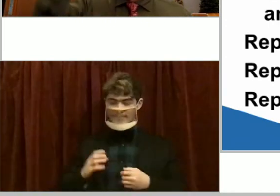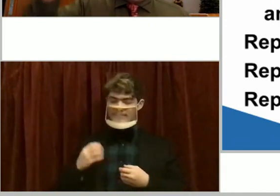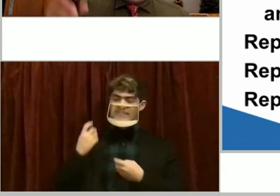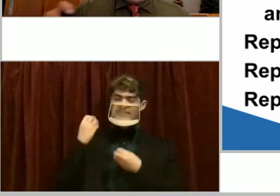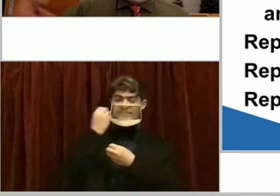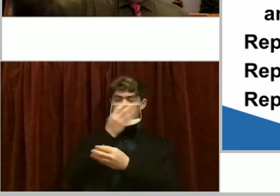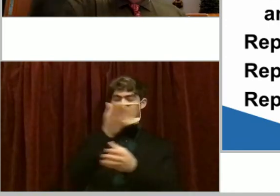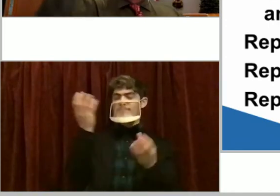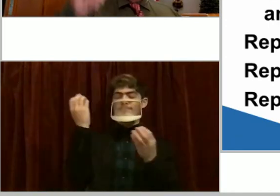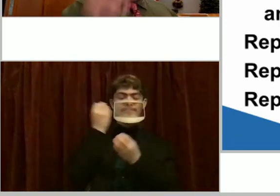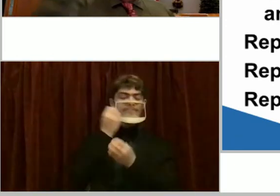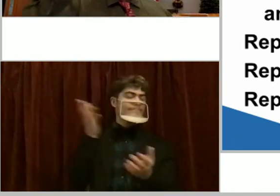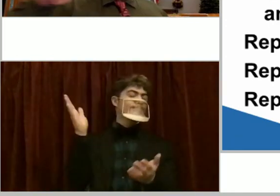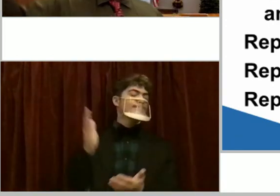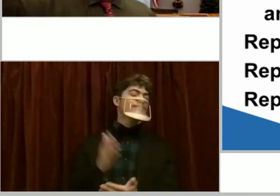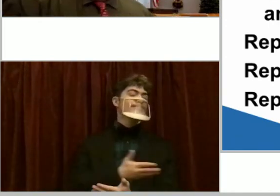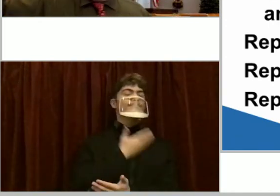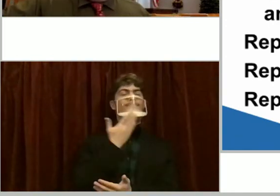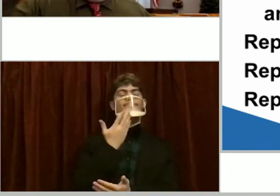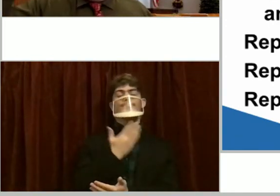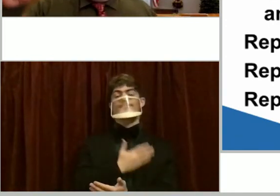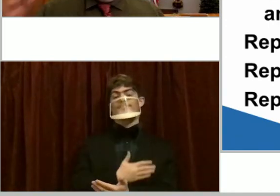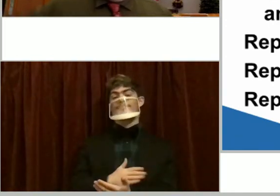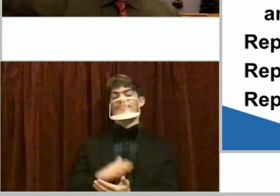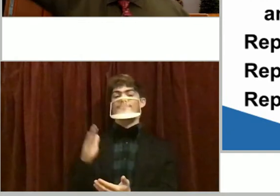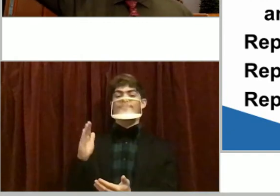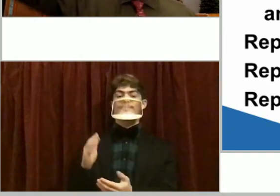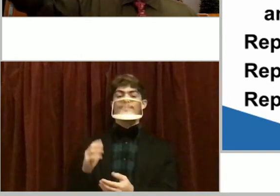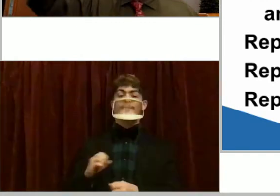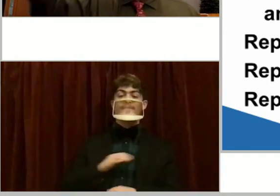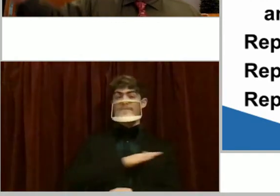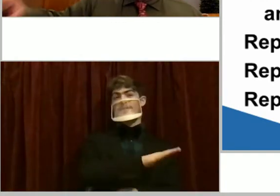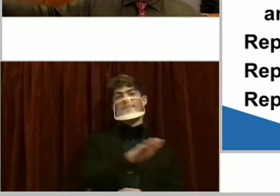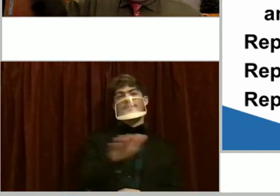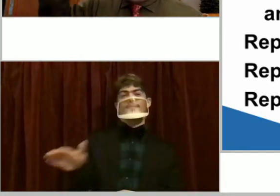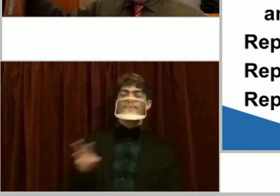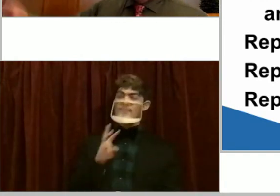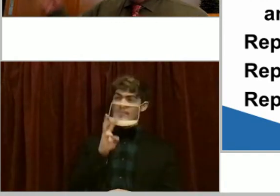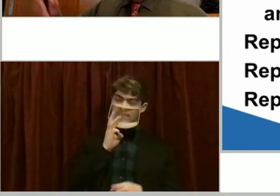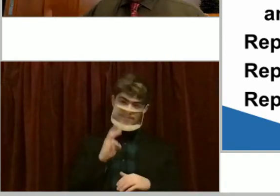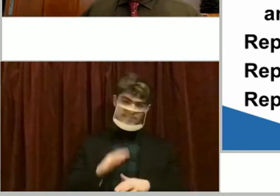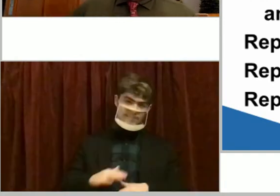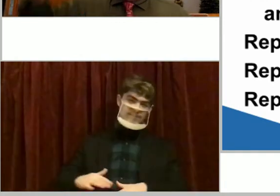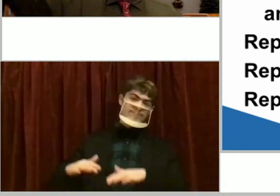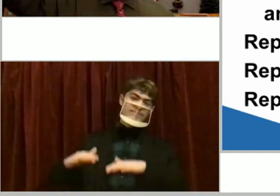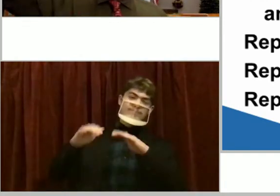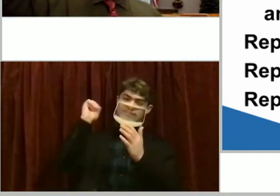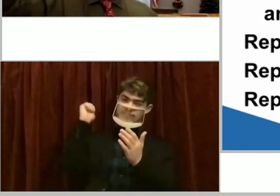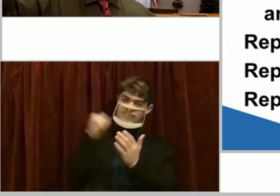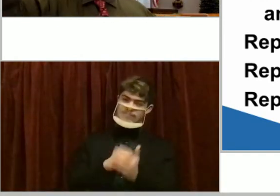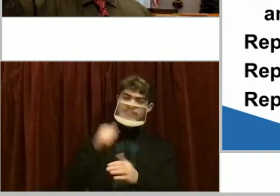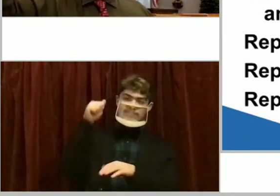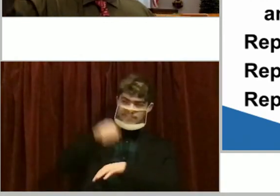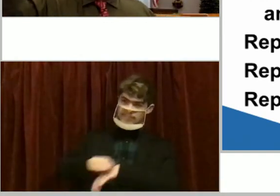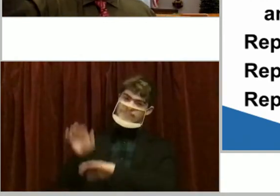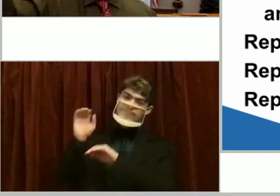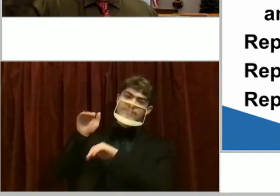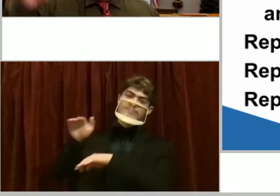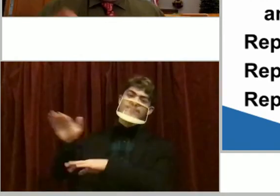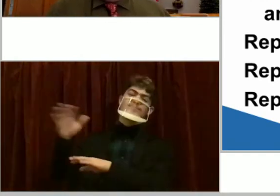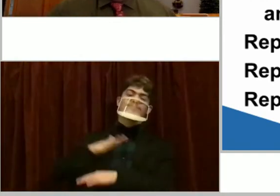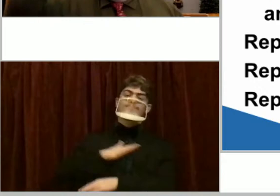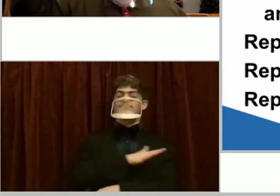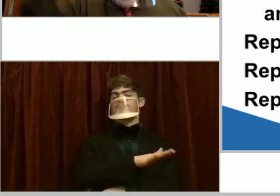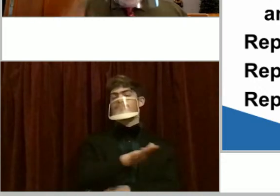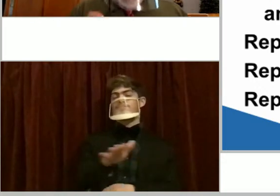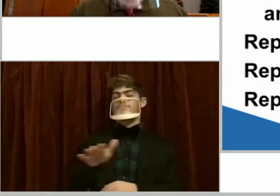their songs employ, while fields and floods, rocks, hills and